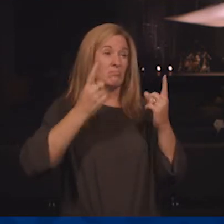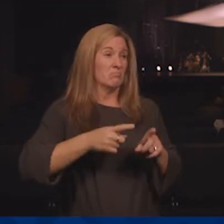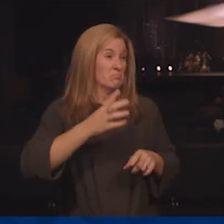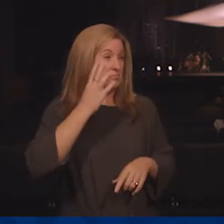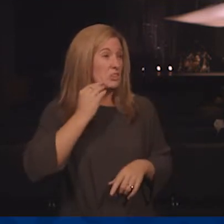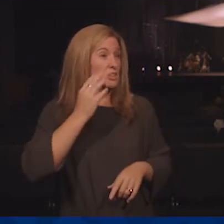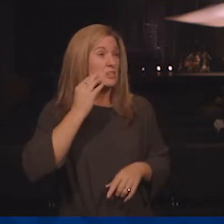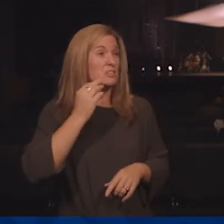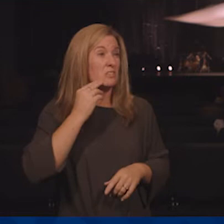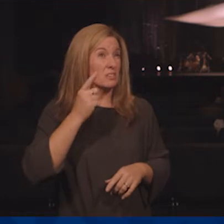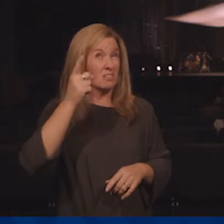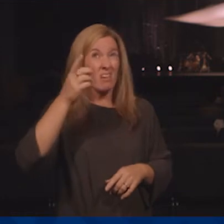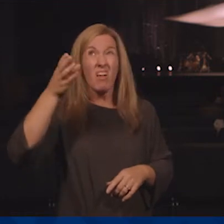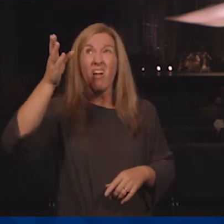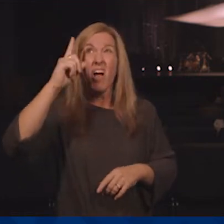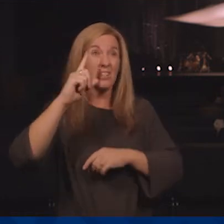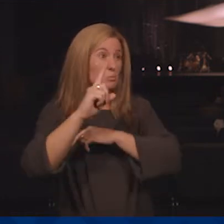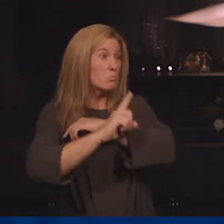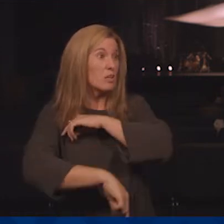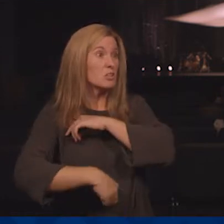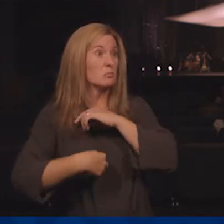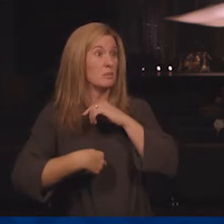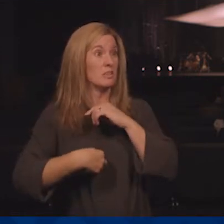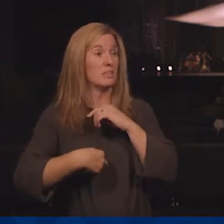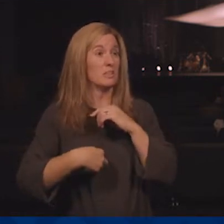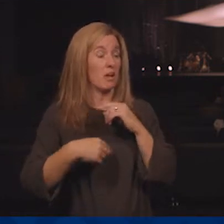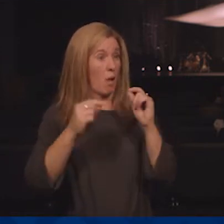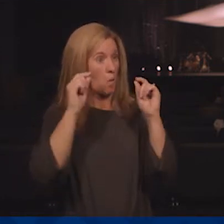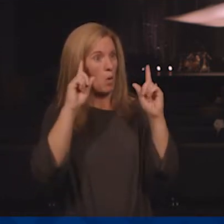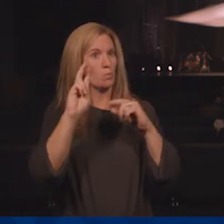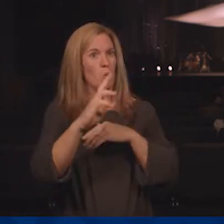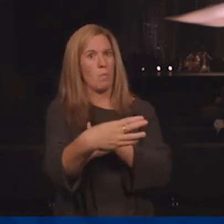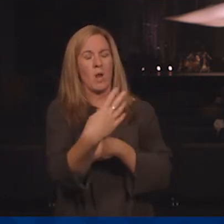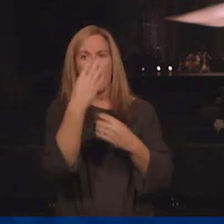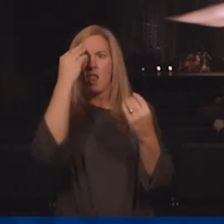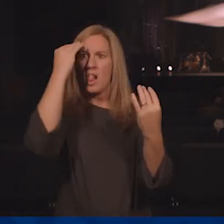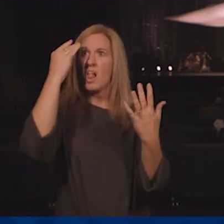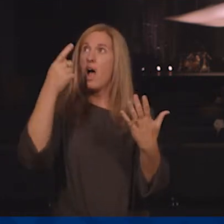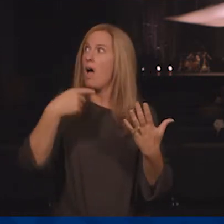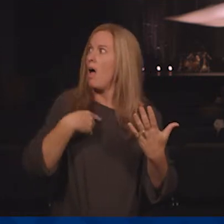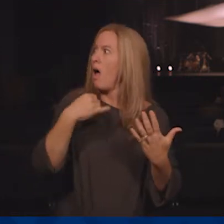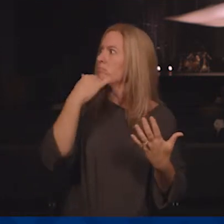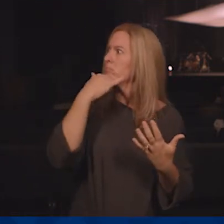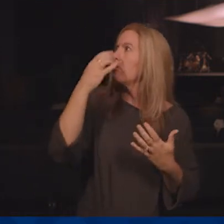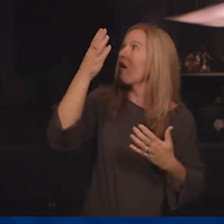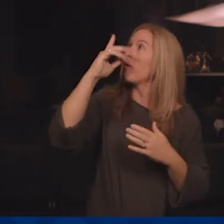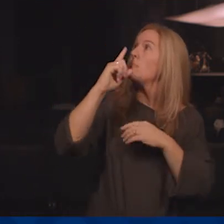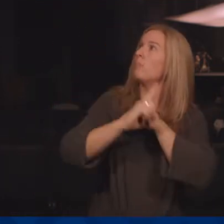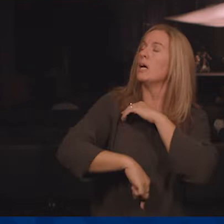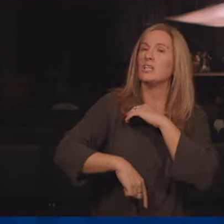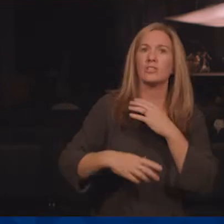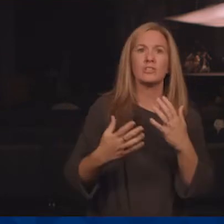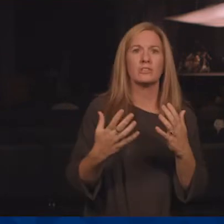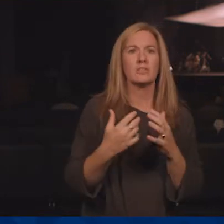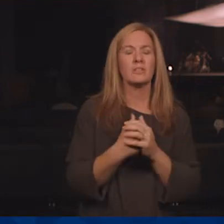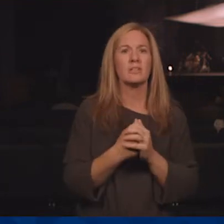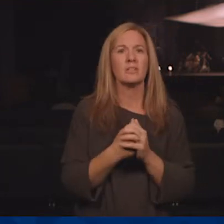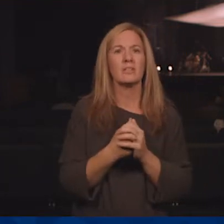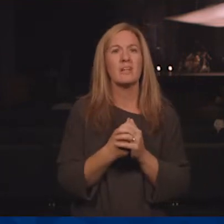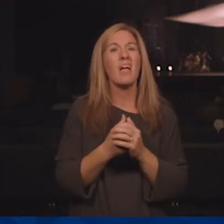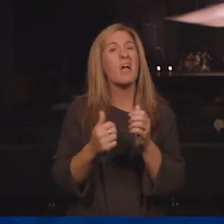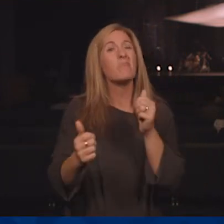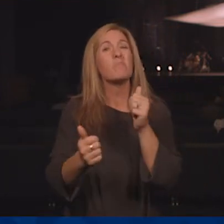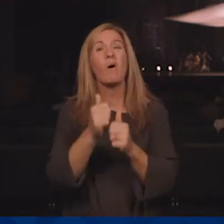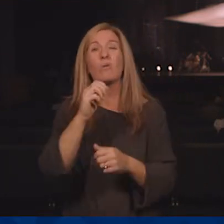2 a.m. Is God punishing me? And most of our world, church, gets